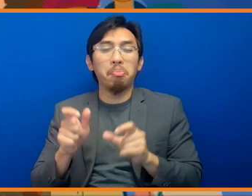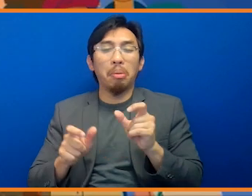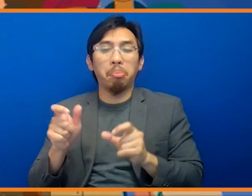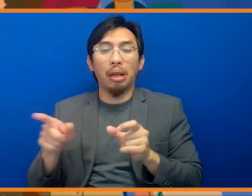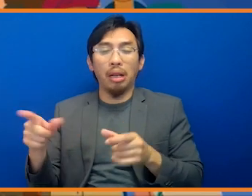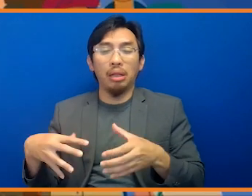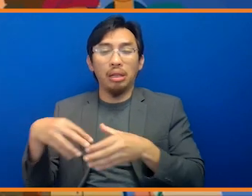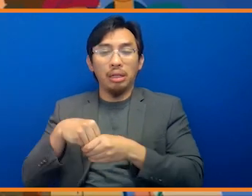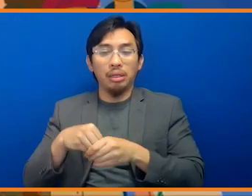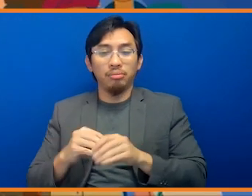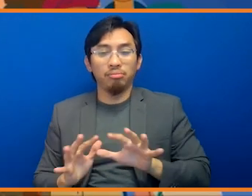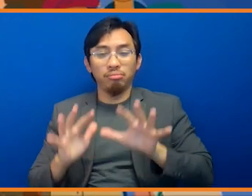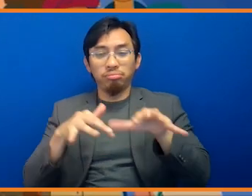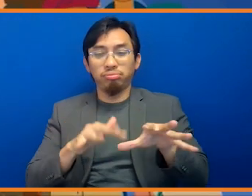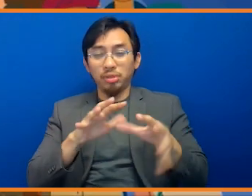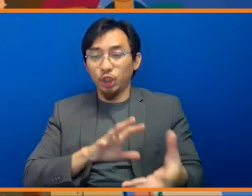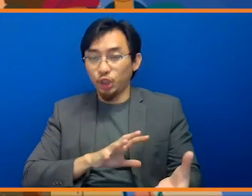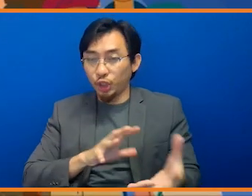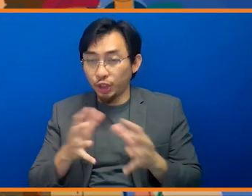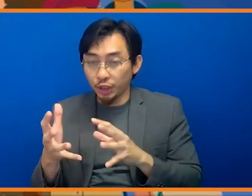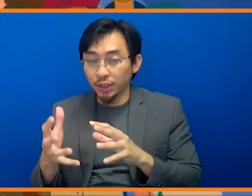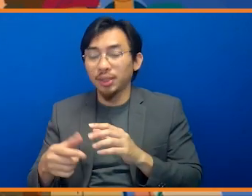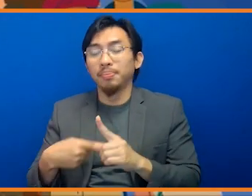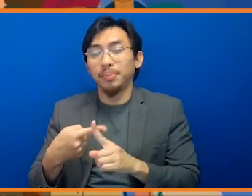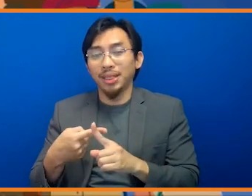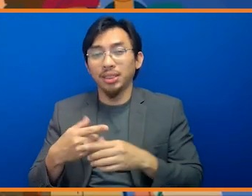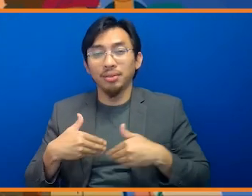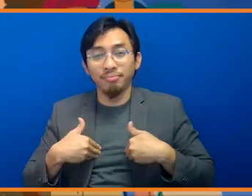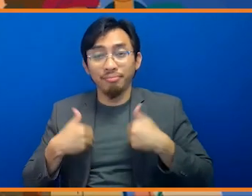in the tsunami disaster and recovery efforts.